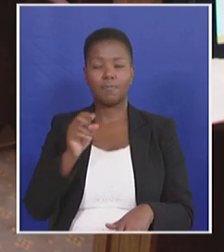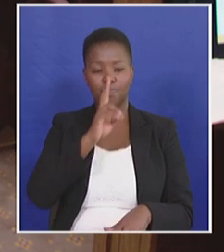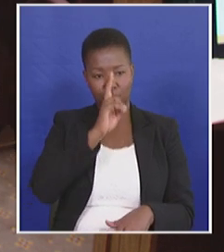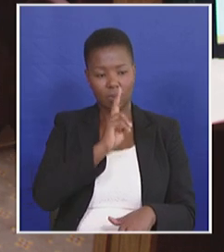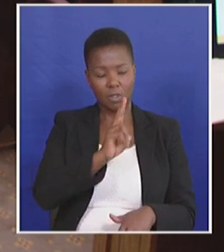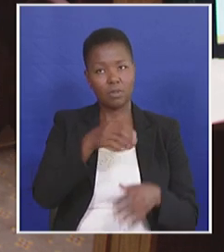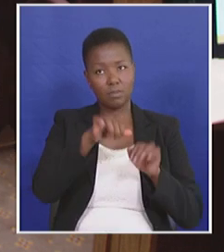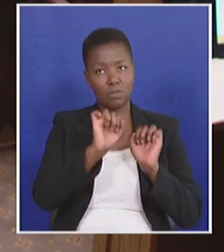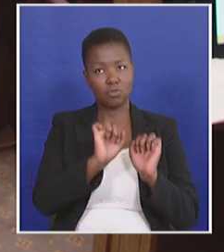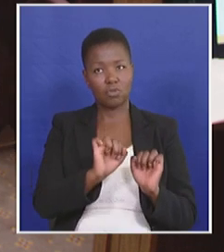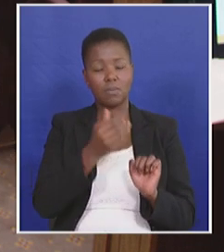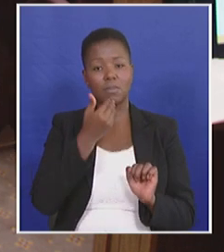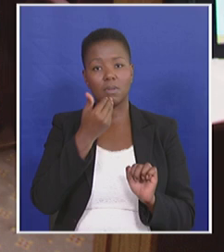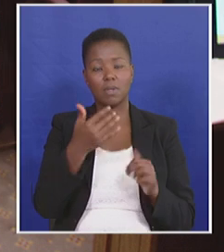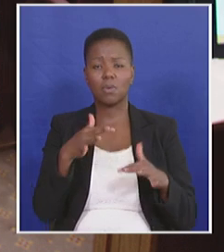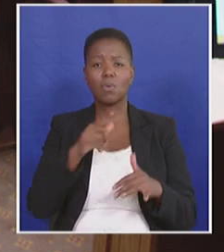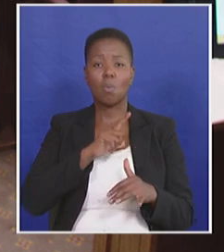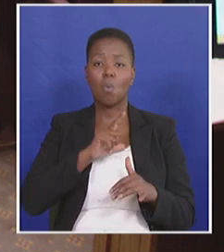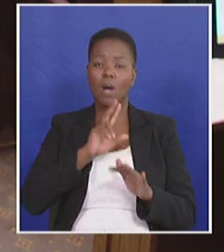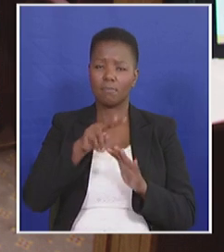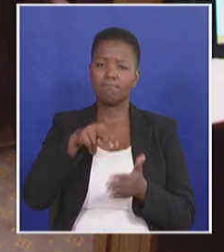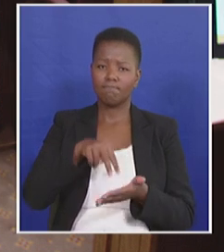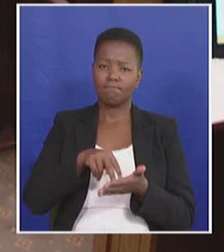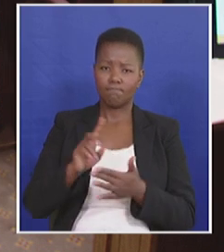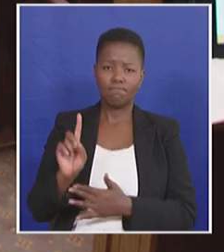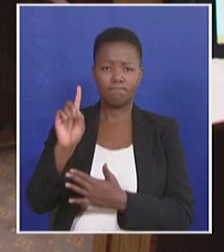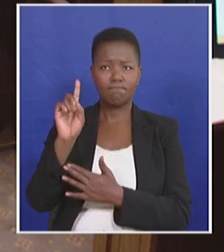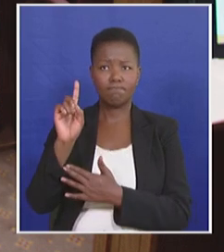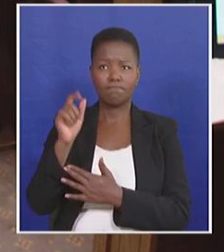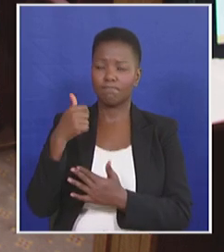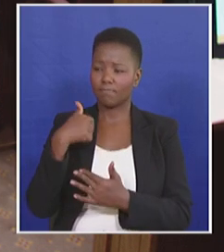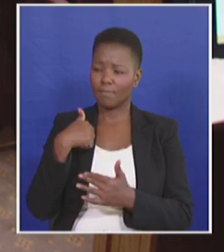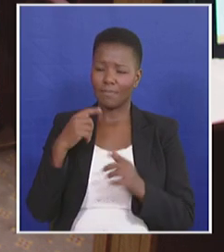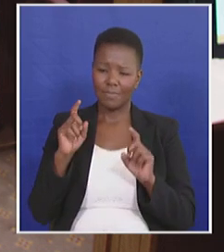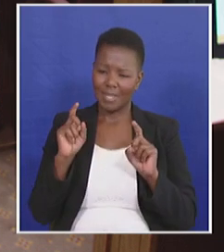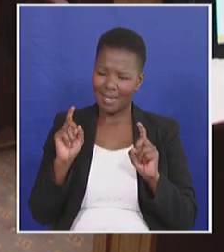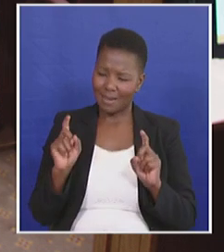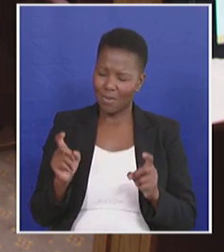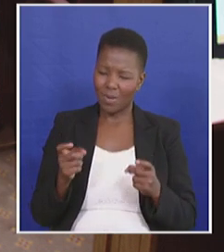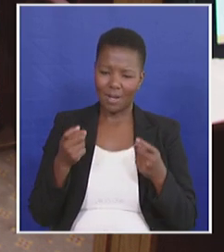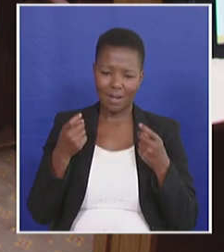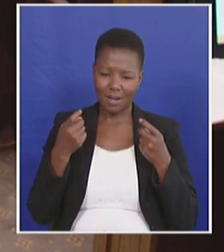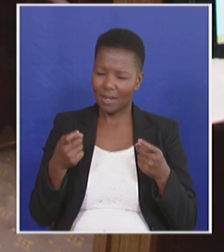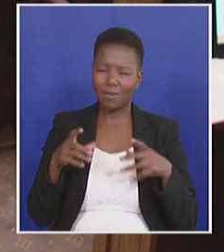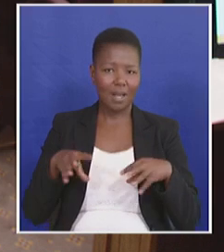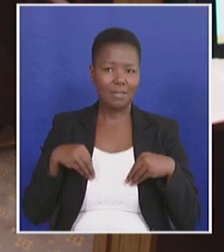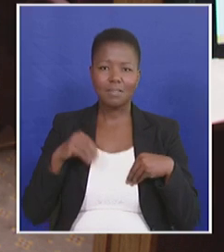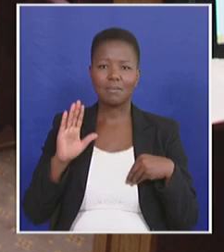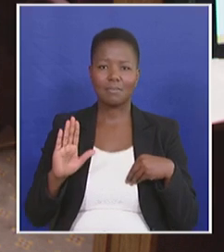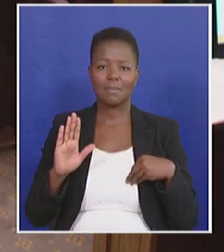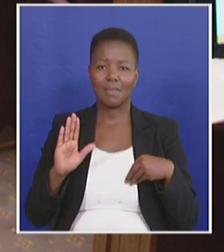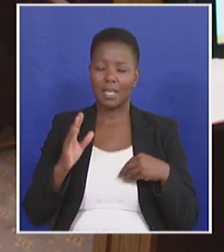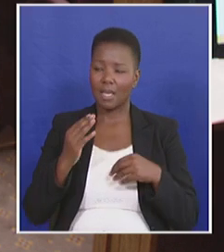Chair. It was a point of order that we cannot afford a situation that all the